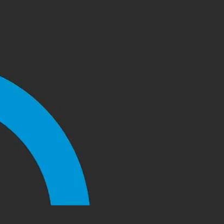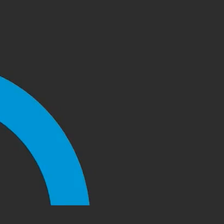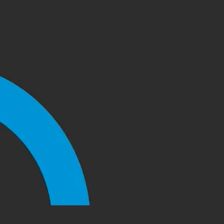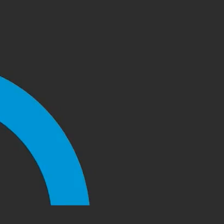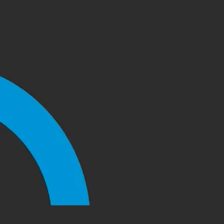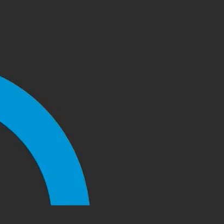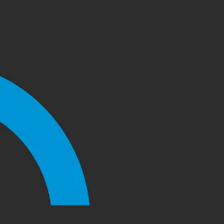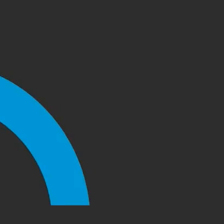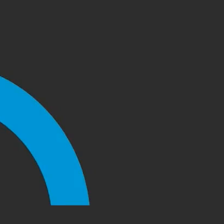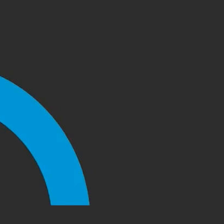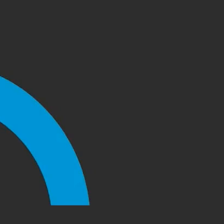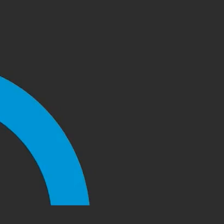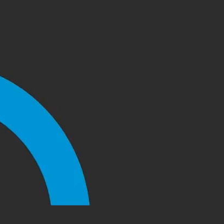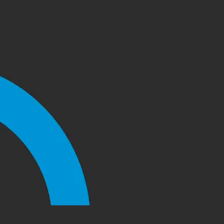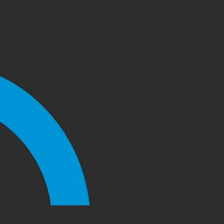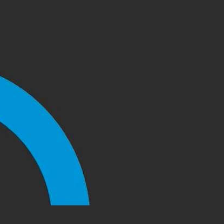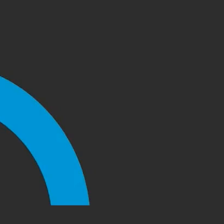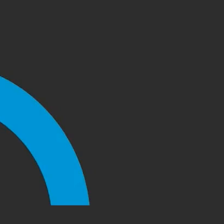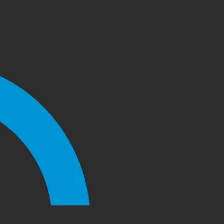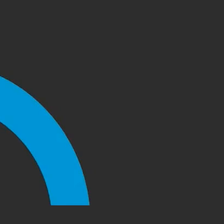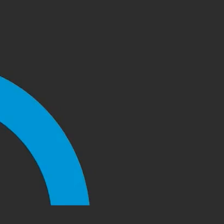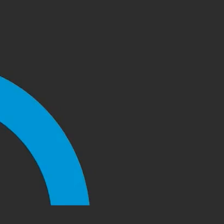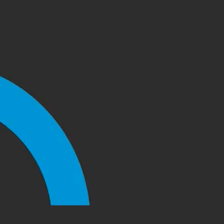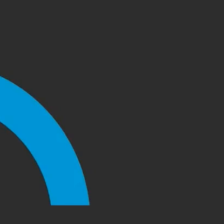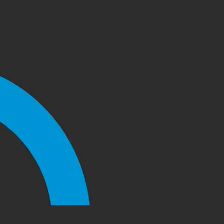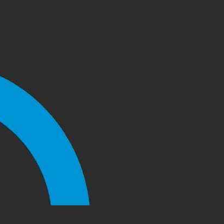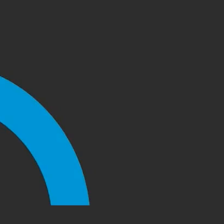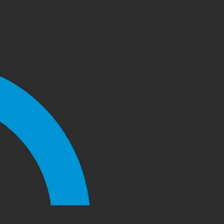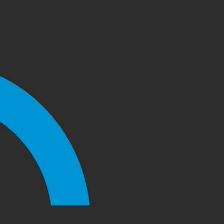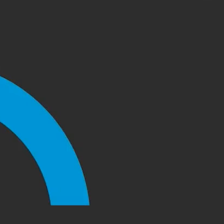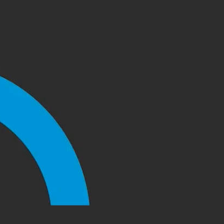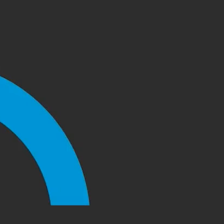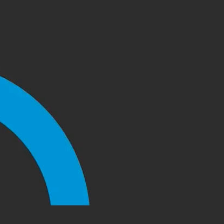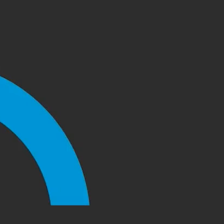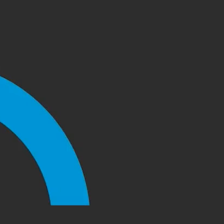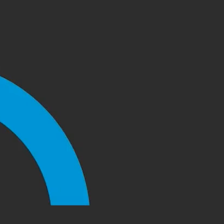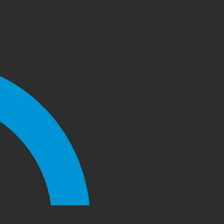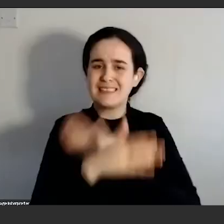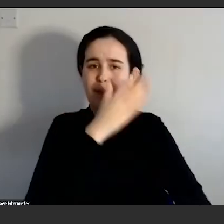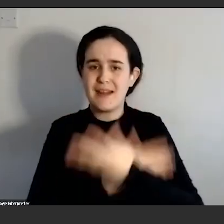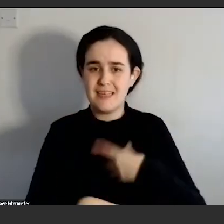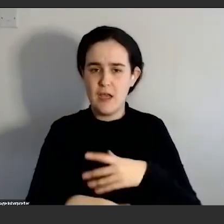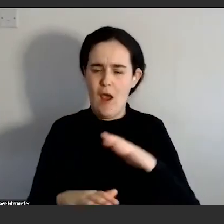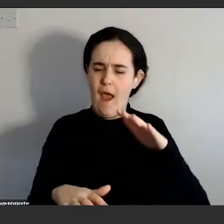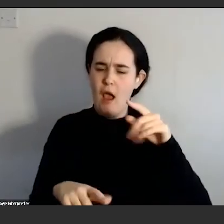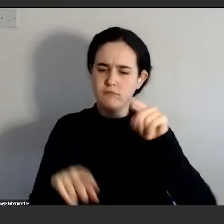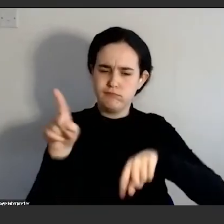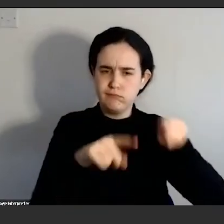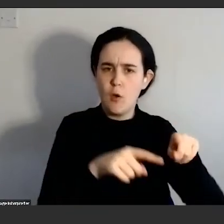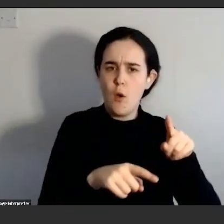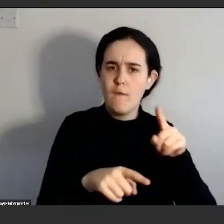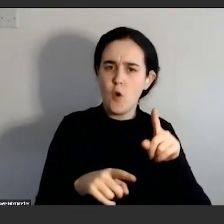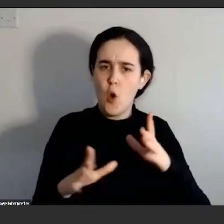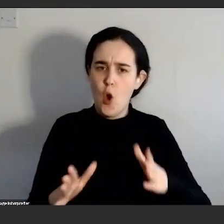areas. Jane, tell us more. Look, Femi, we've also got to just stop talking about older people as seniors. Actually, that's